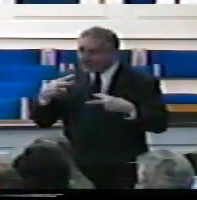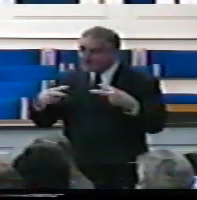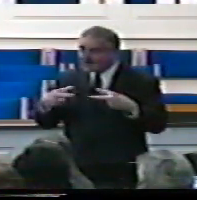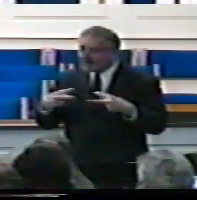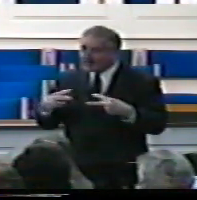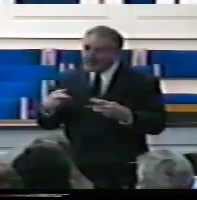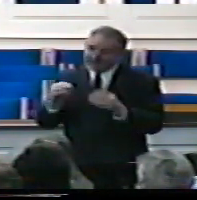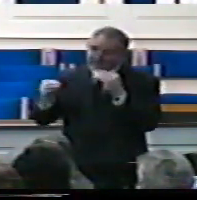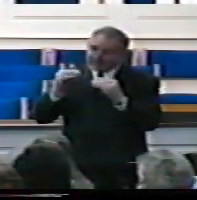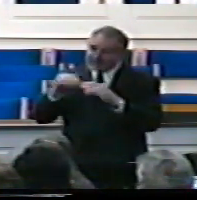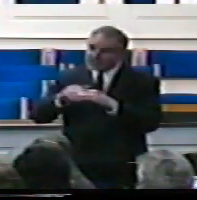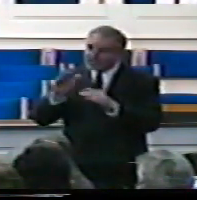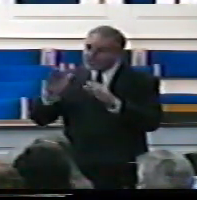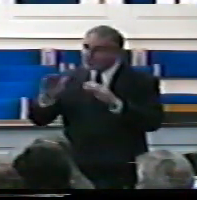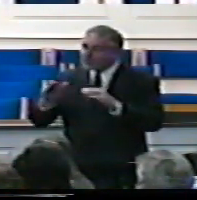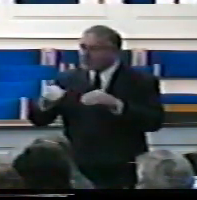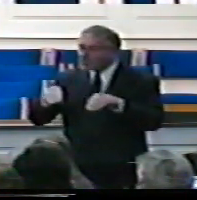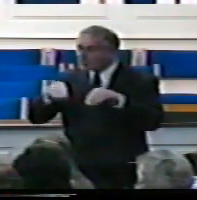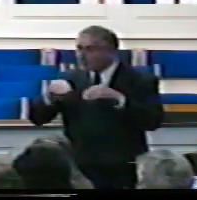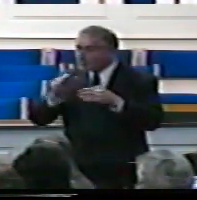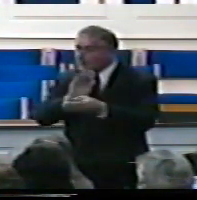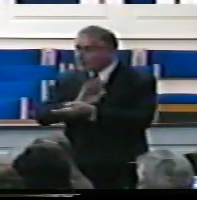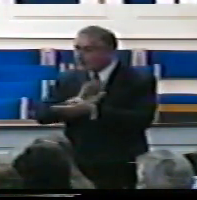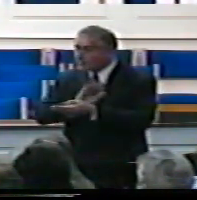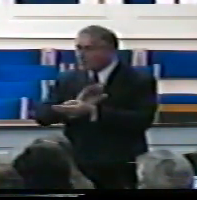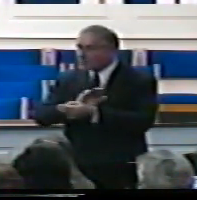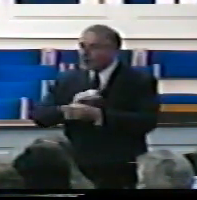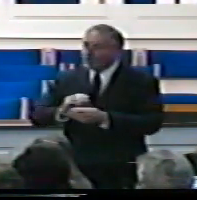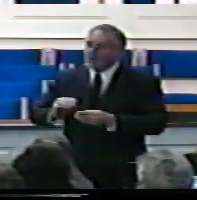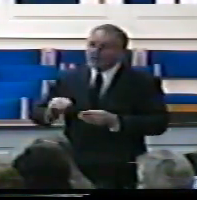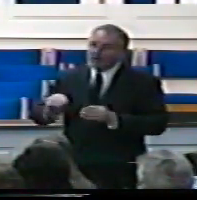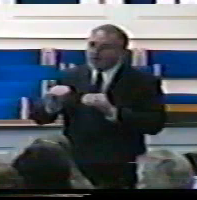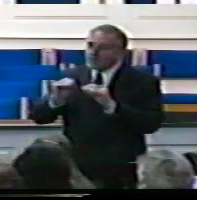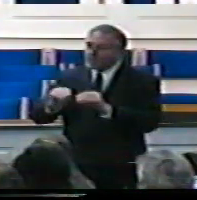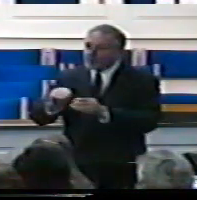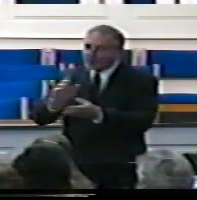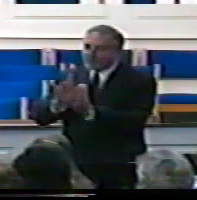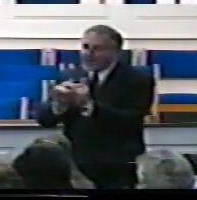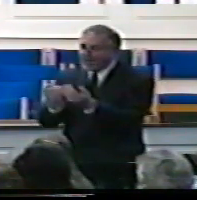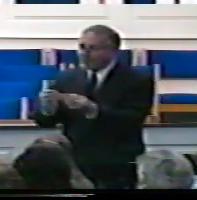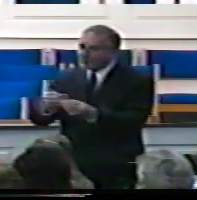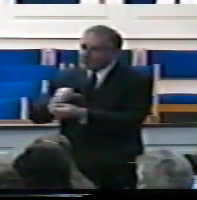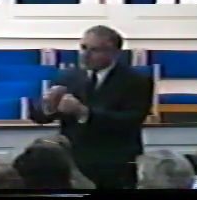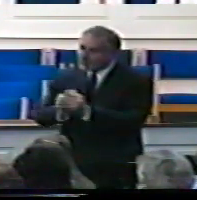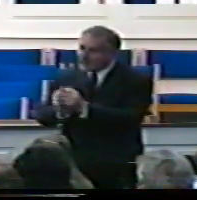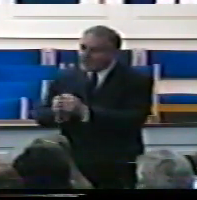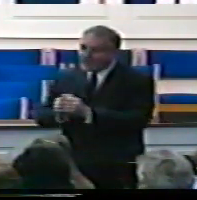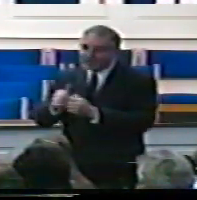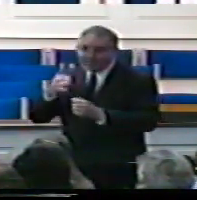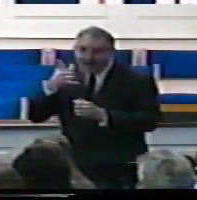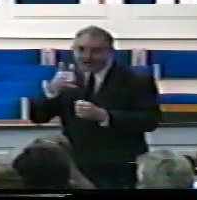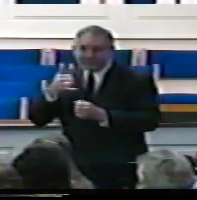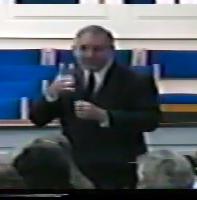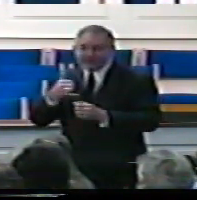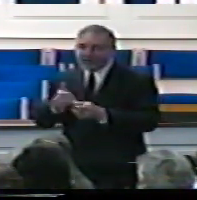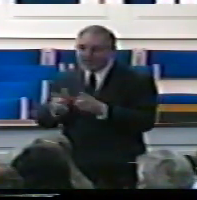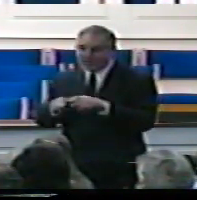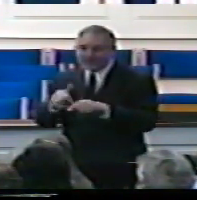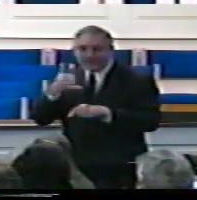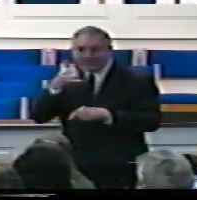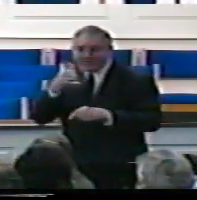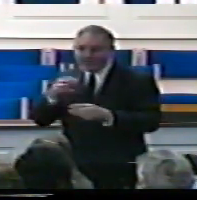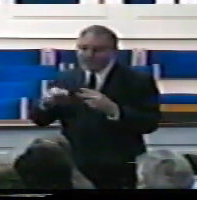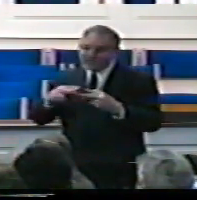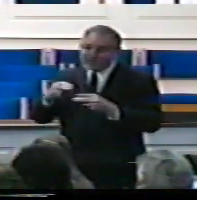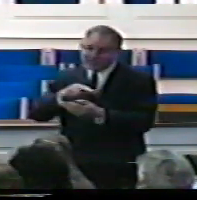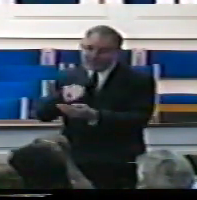teach in the school, put Bibles together, answer a phone, visit a nursing home,